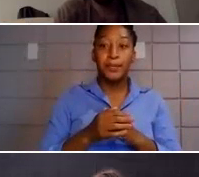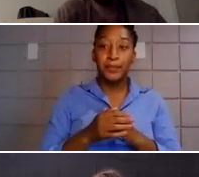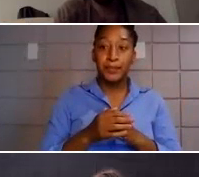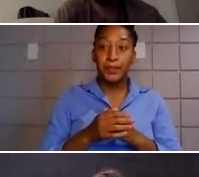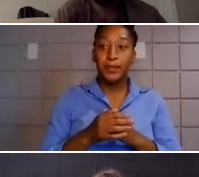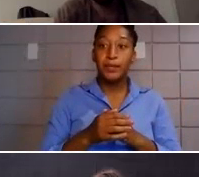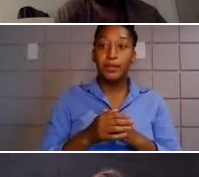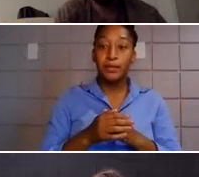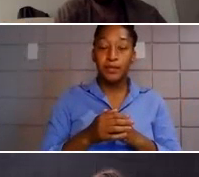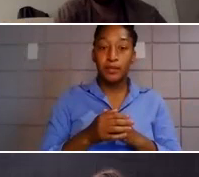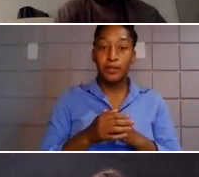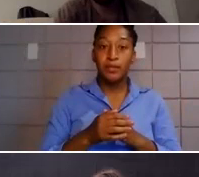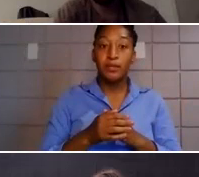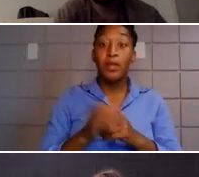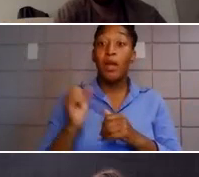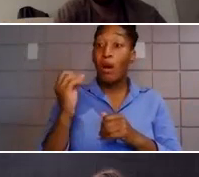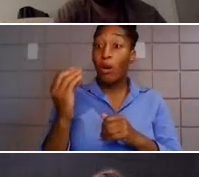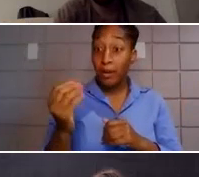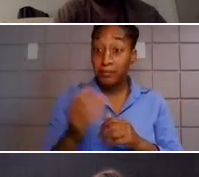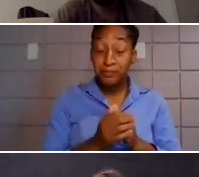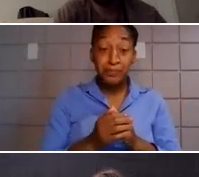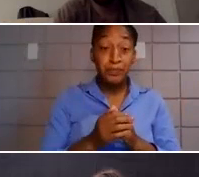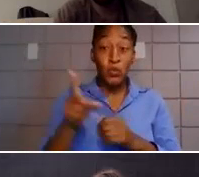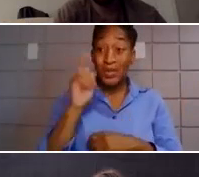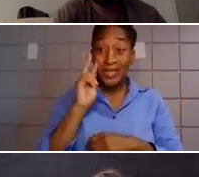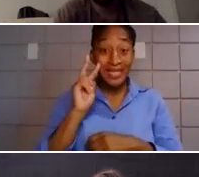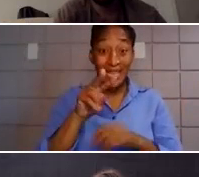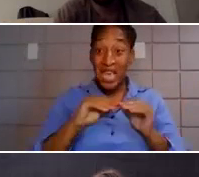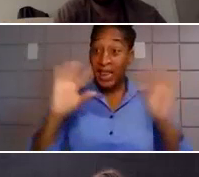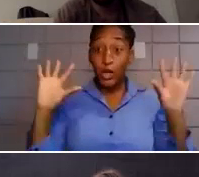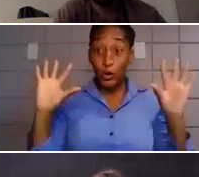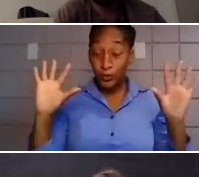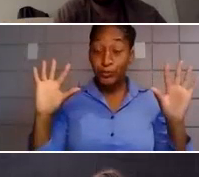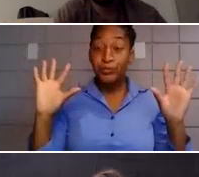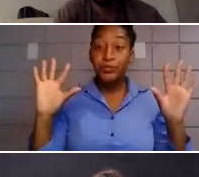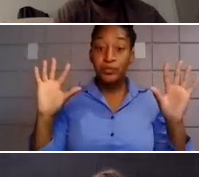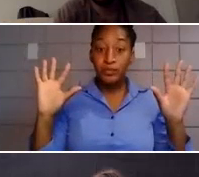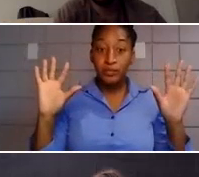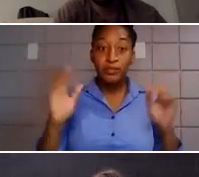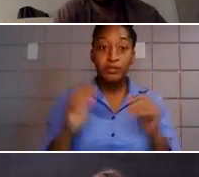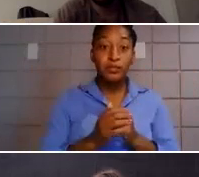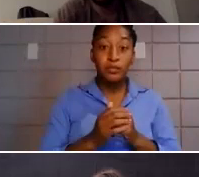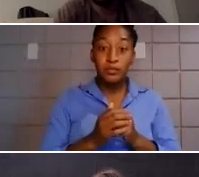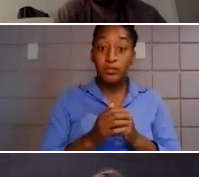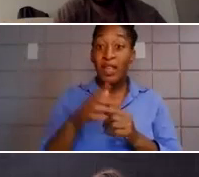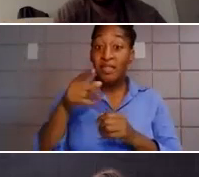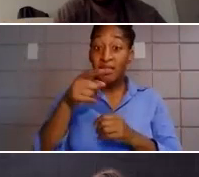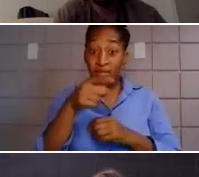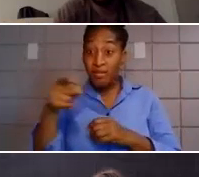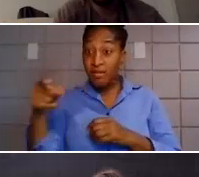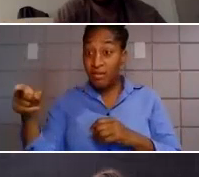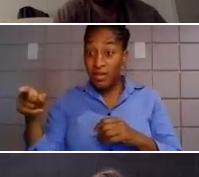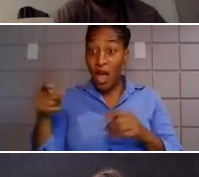so we can see very clearly from what they've asked us to find, the